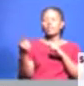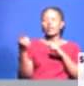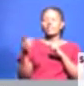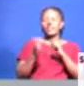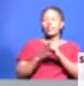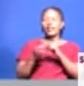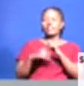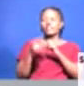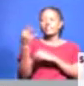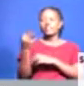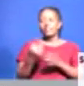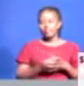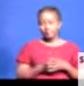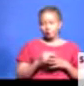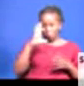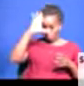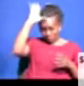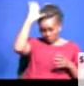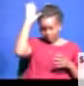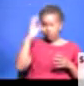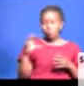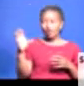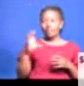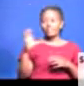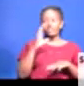17,963 votes. KANU's John Lokitare managed